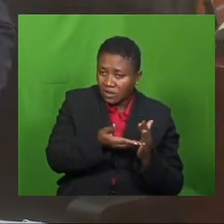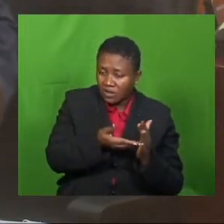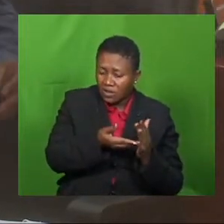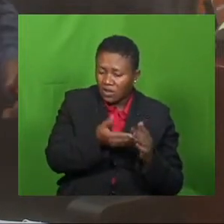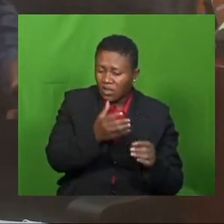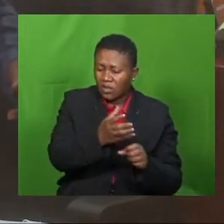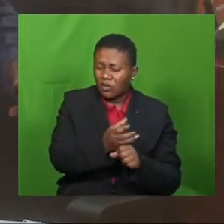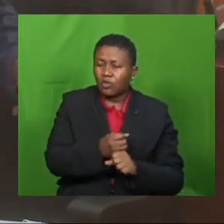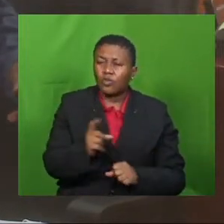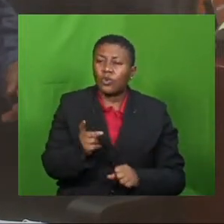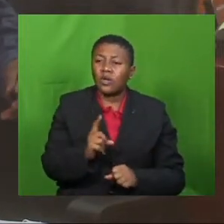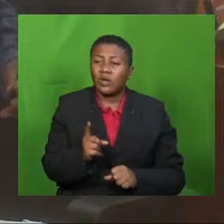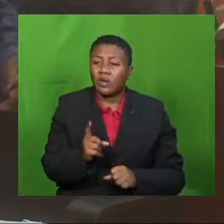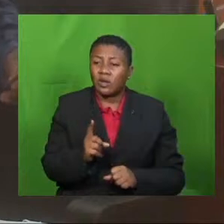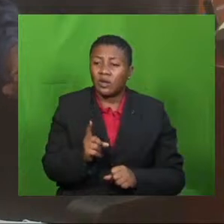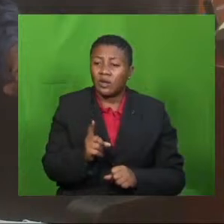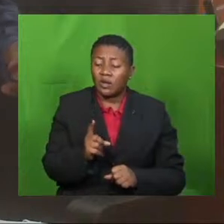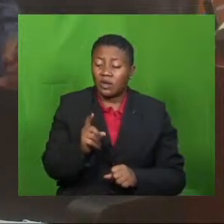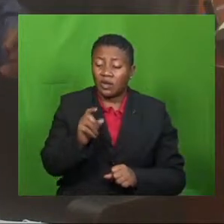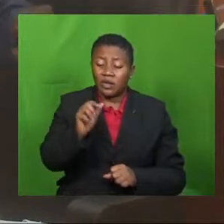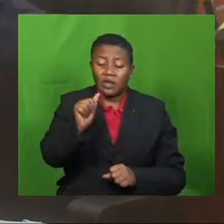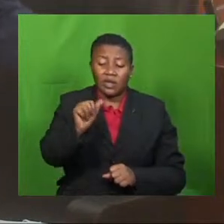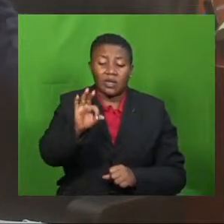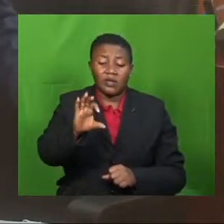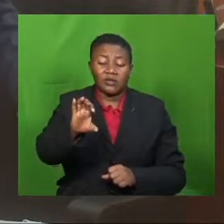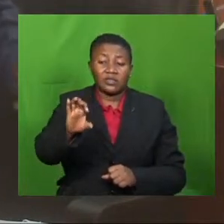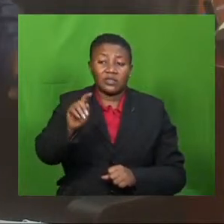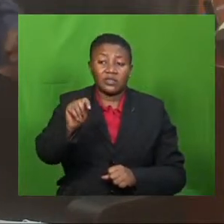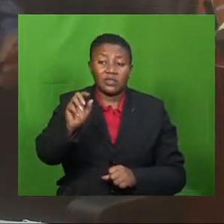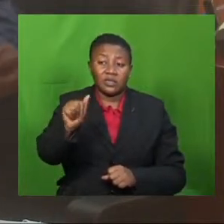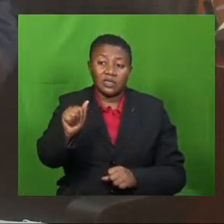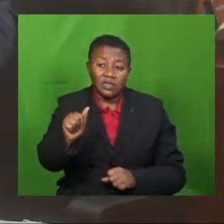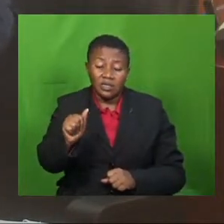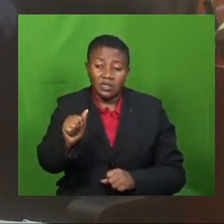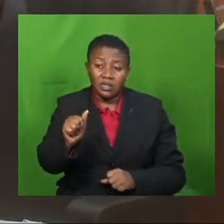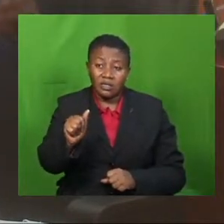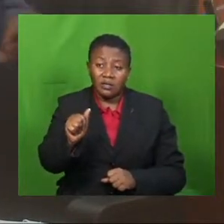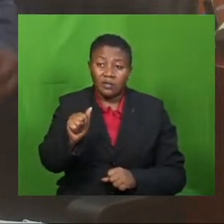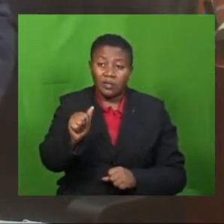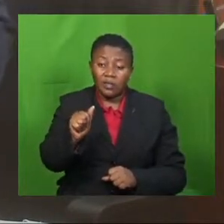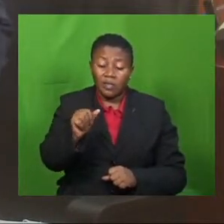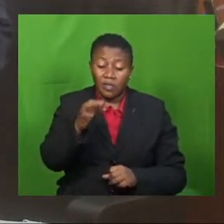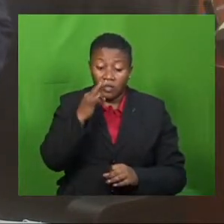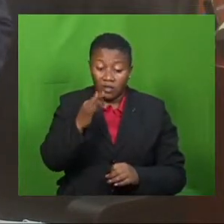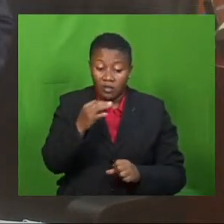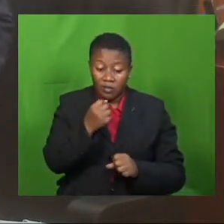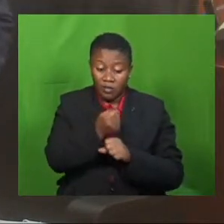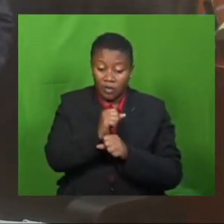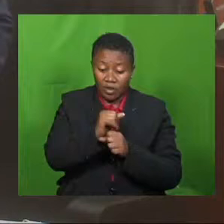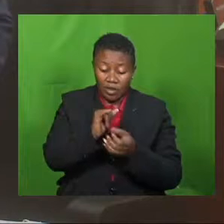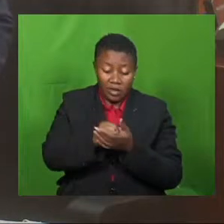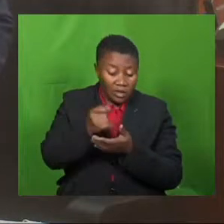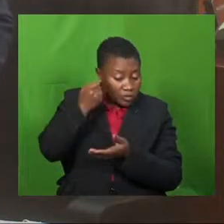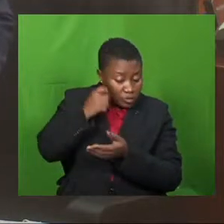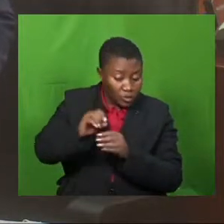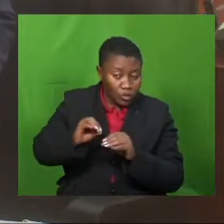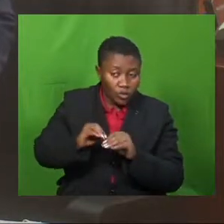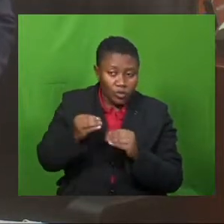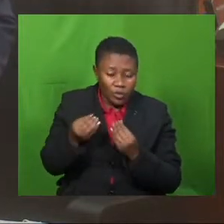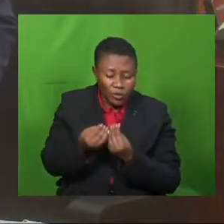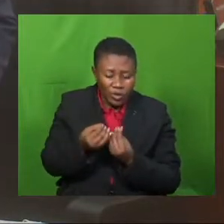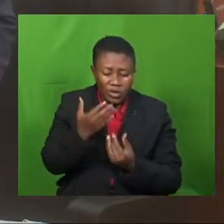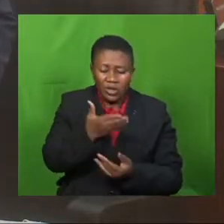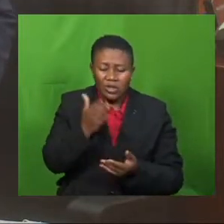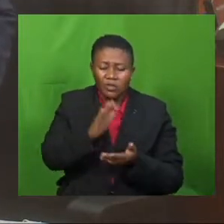the African Continental Free Trade Area Secretariat. And I believe if we assess the Secretariat, we will be well placed to